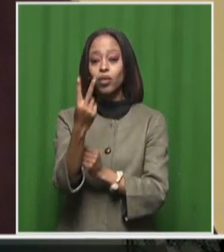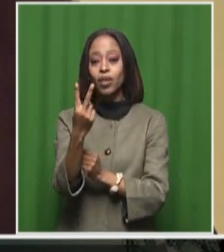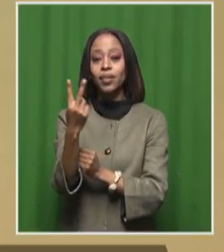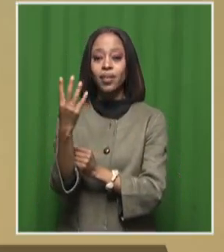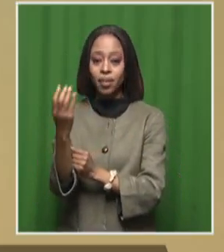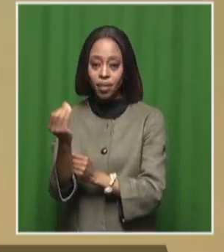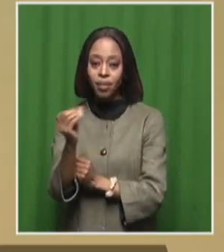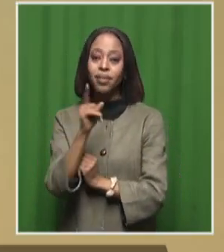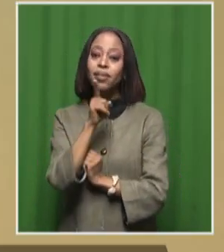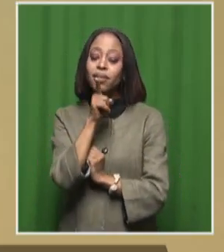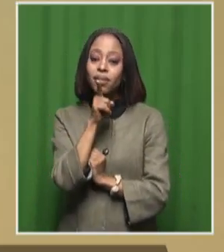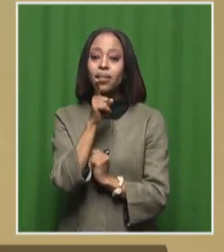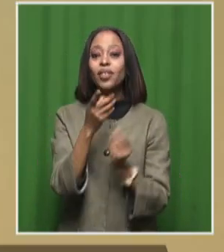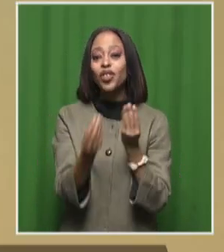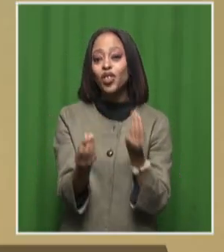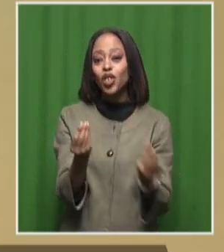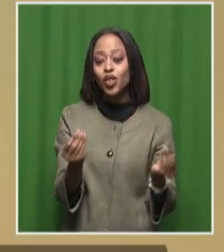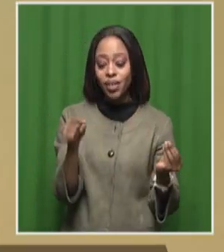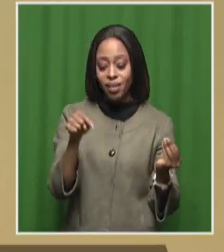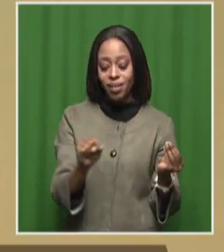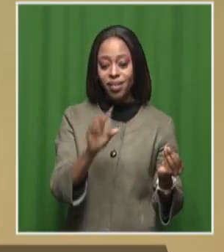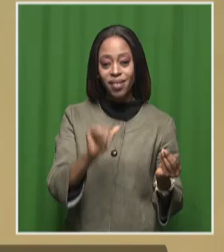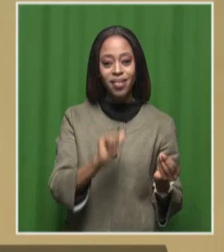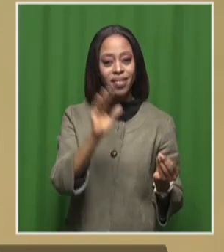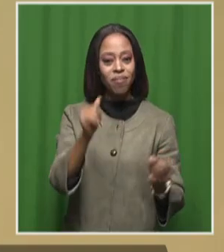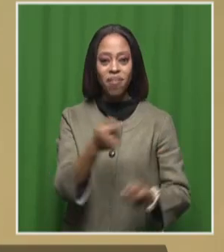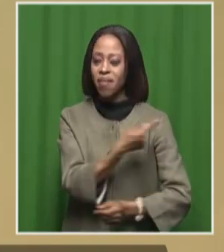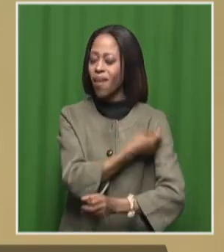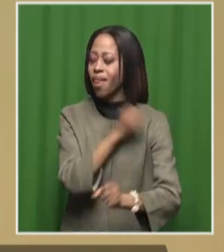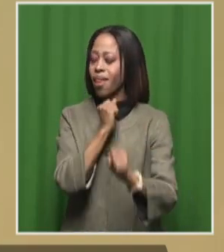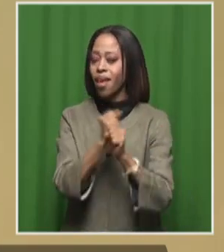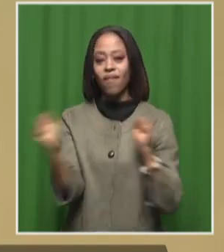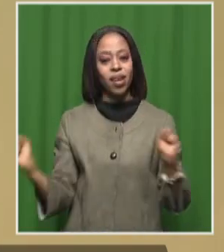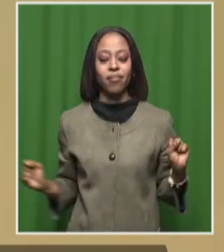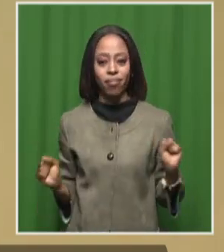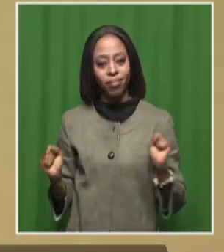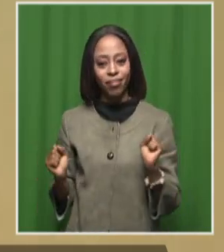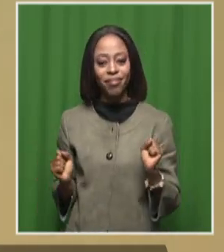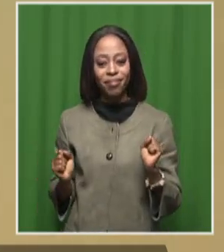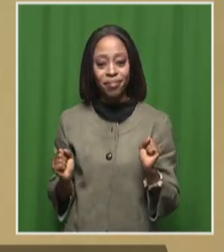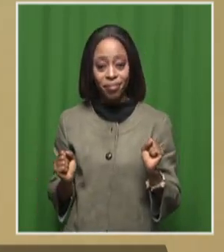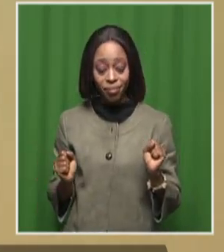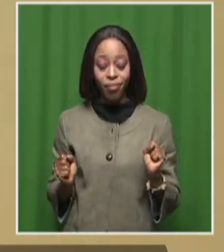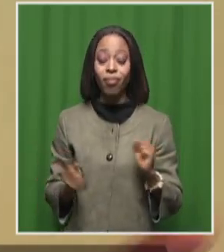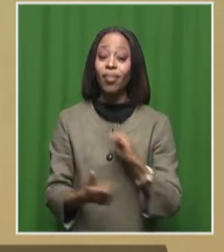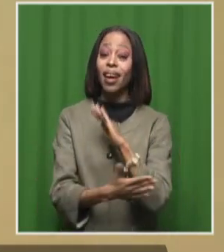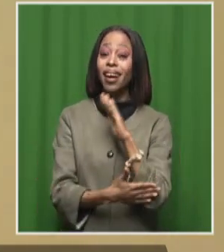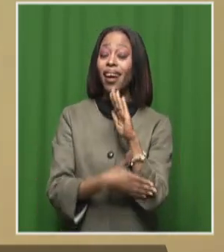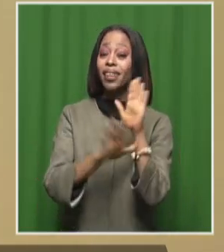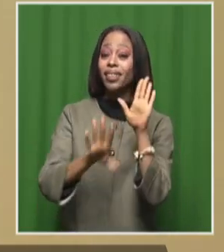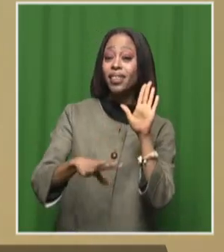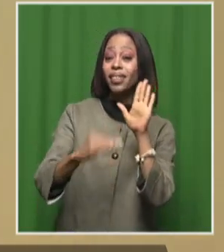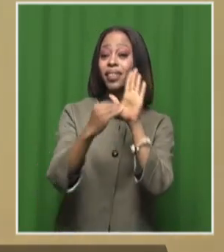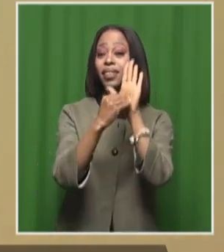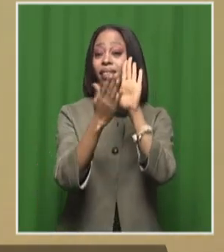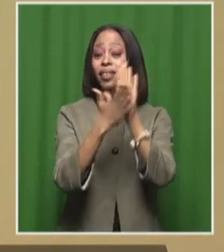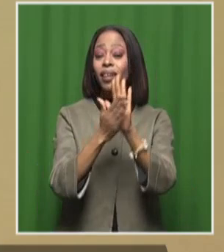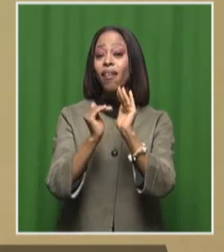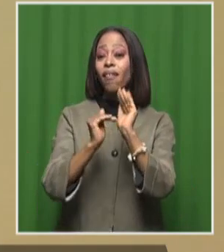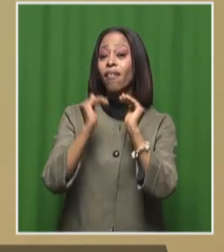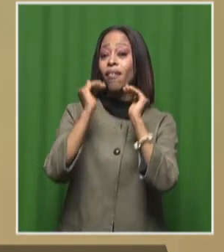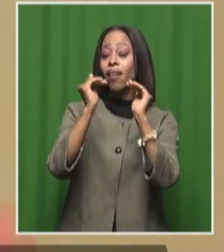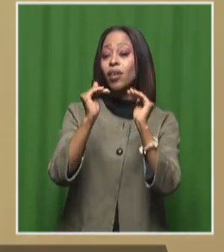220,000 children in South Africa who are zero-dose. And the countries that are included in the first 20 are the countries with